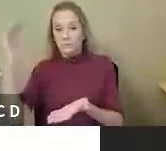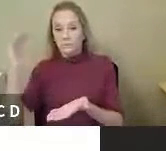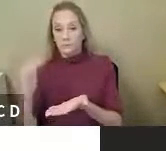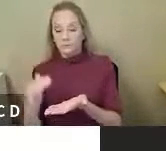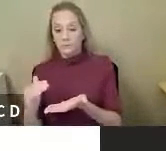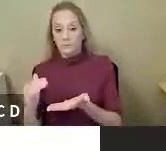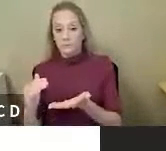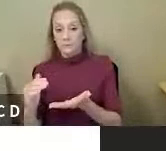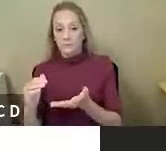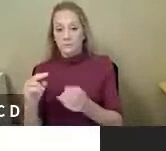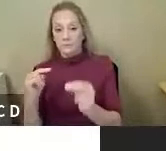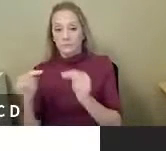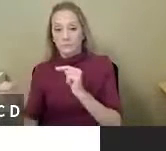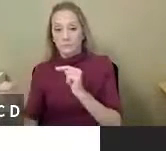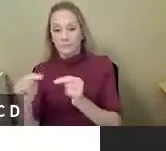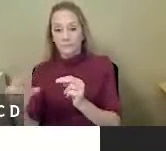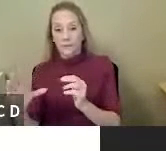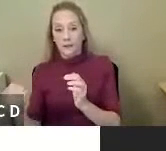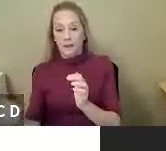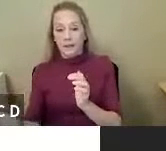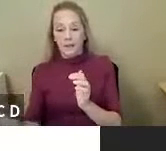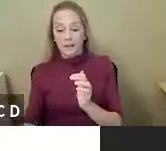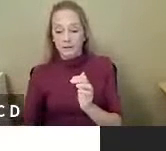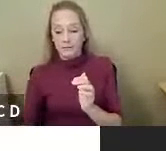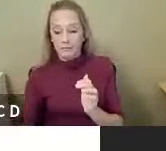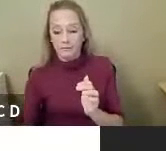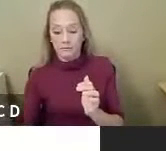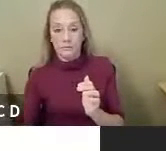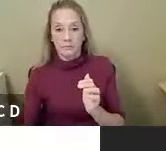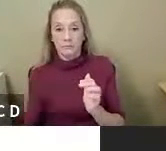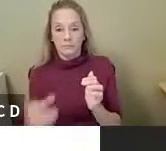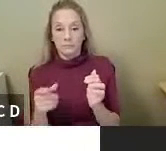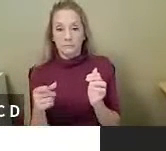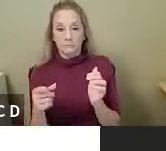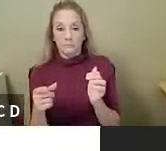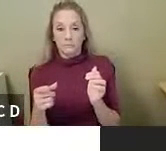need to talk about, and I would, again, just set these as